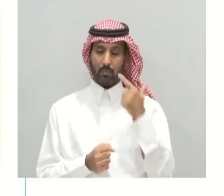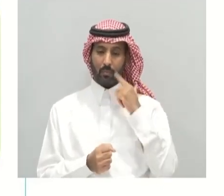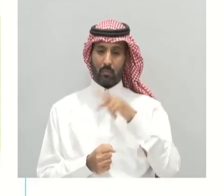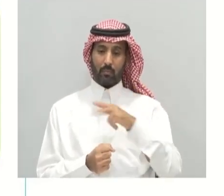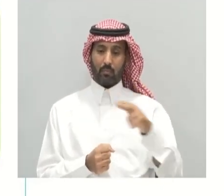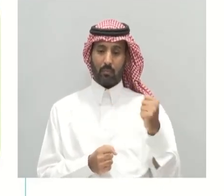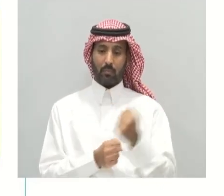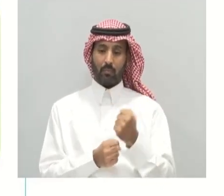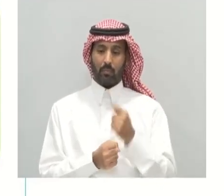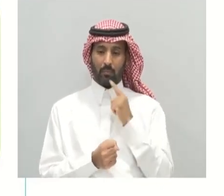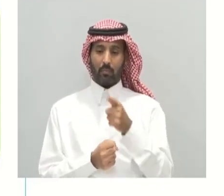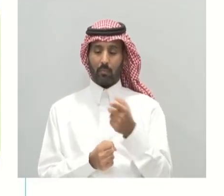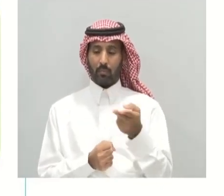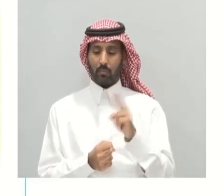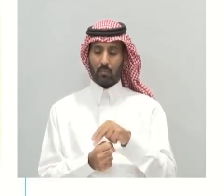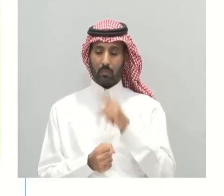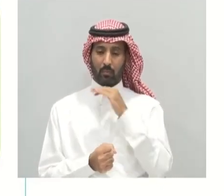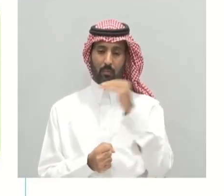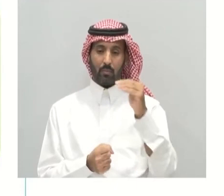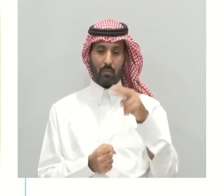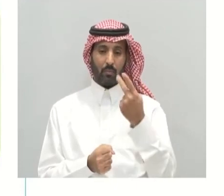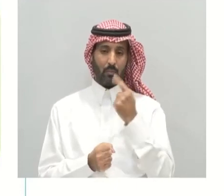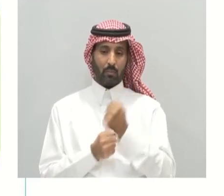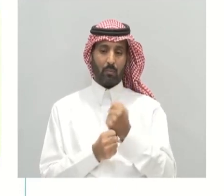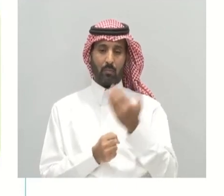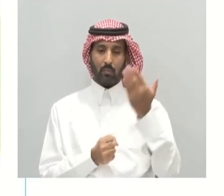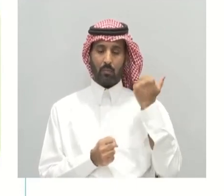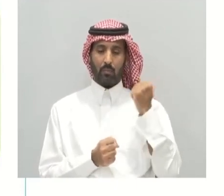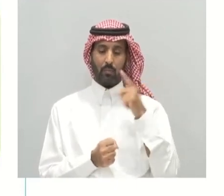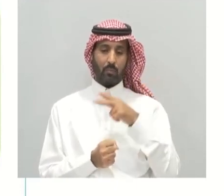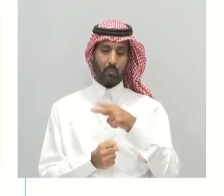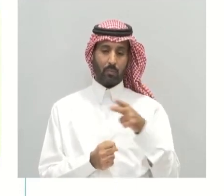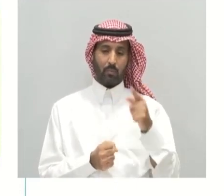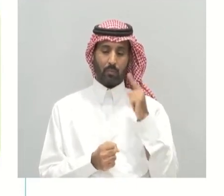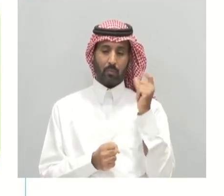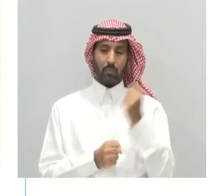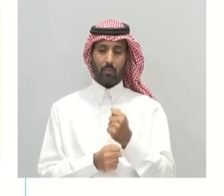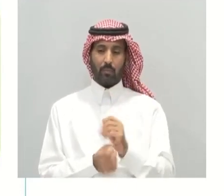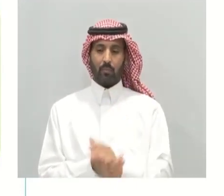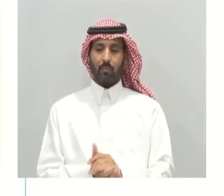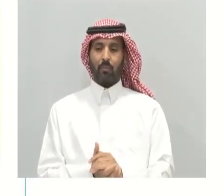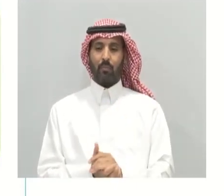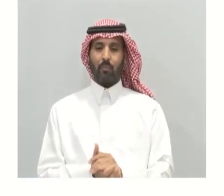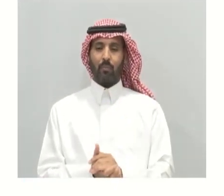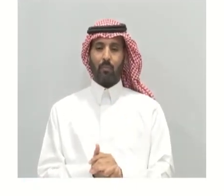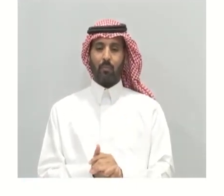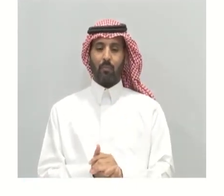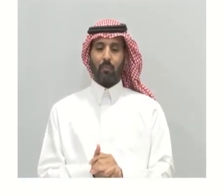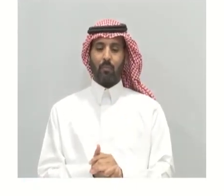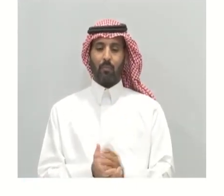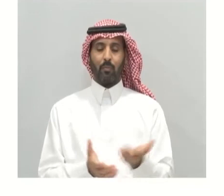verbs and say two sentences using the past tense of irregular verbs. So now, my